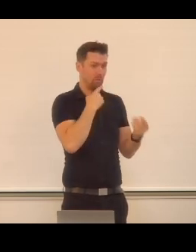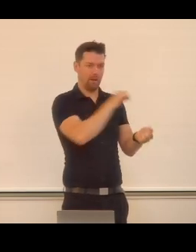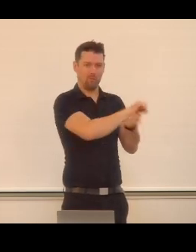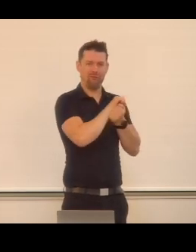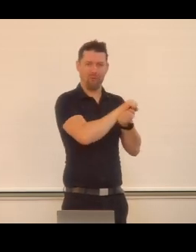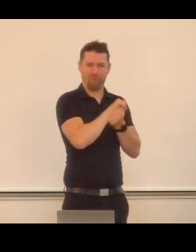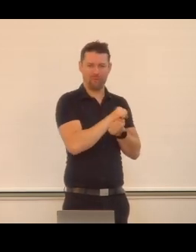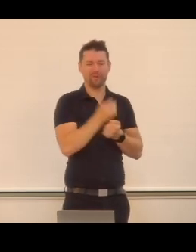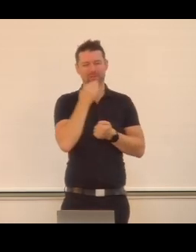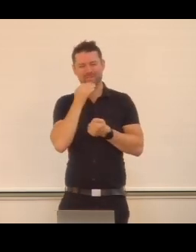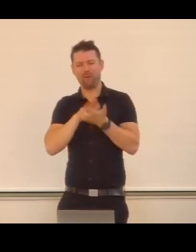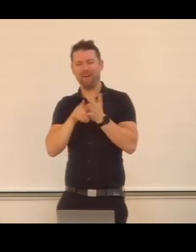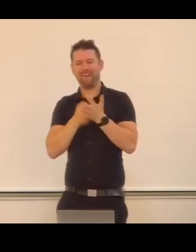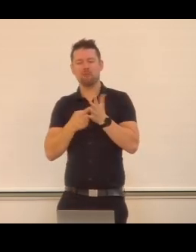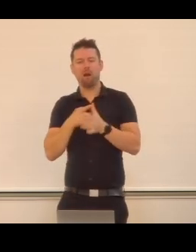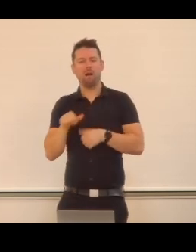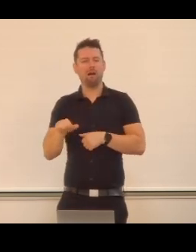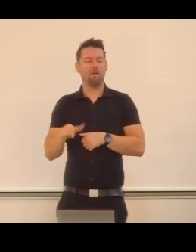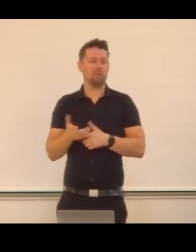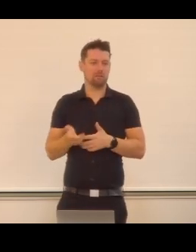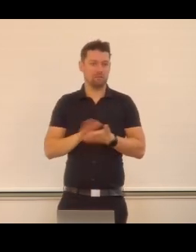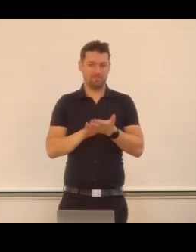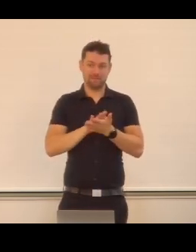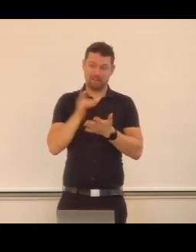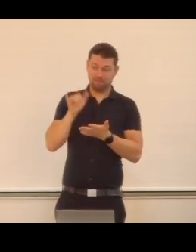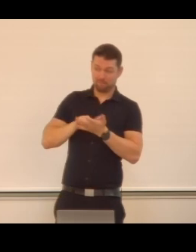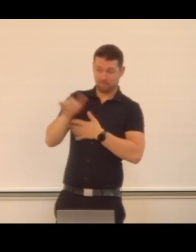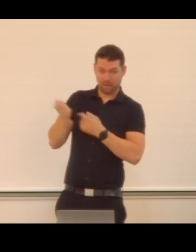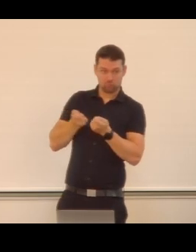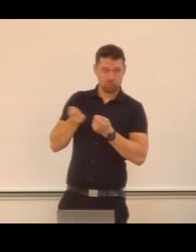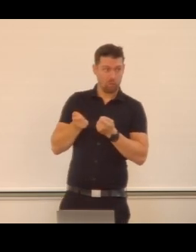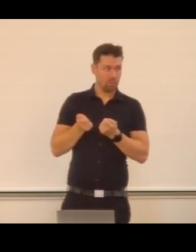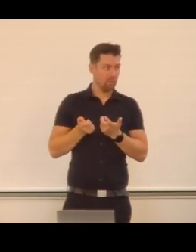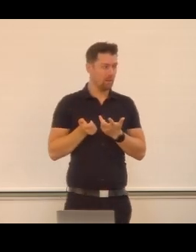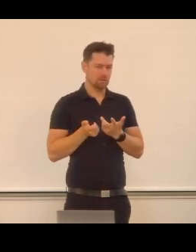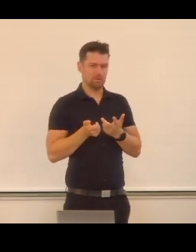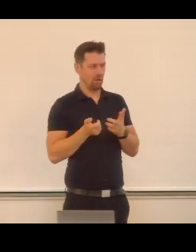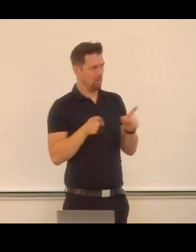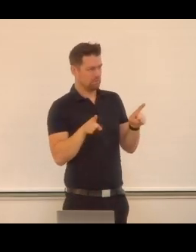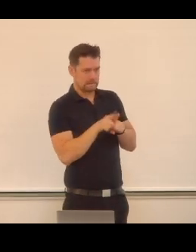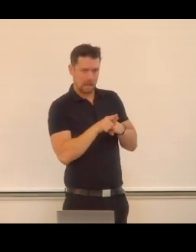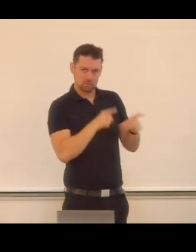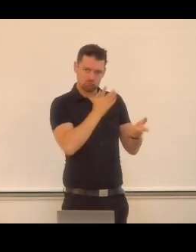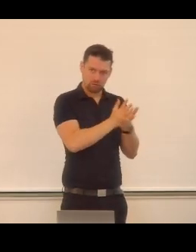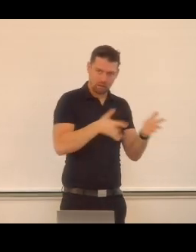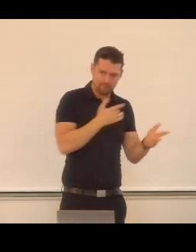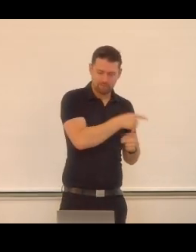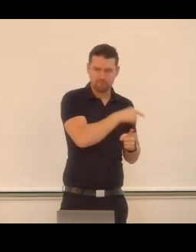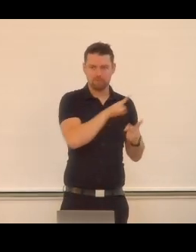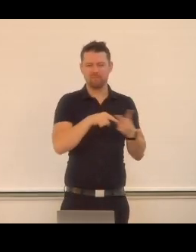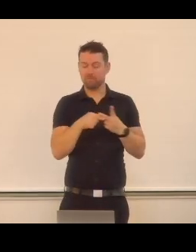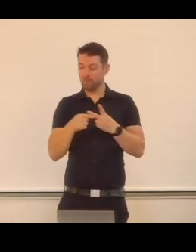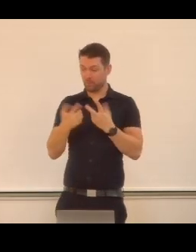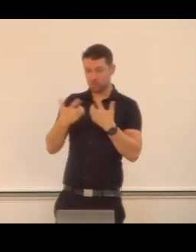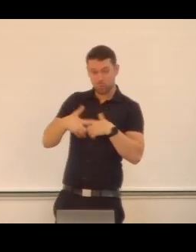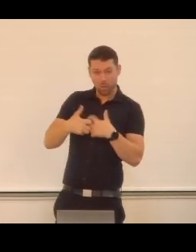it for the HERA missions. So you have flight controllers that are flight controllers for space station. You have tools that they use